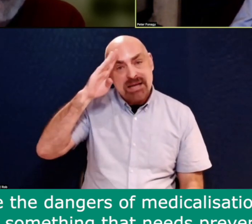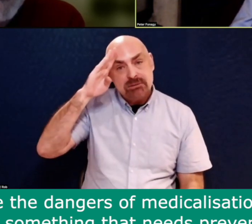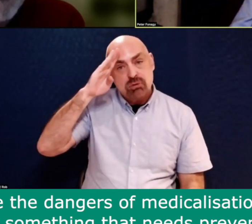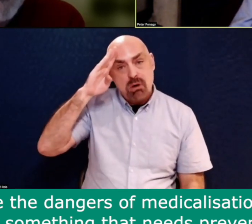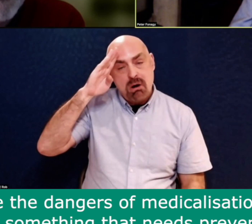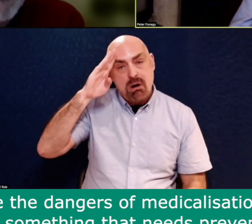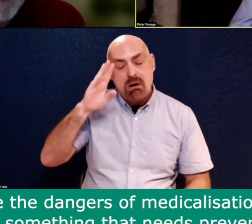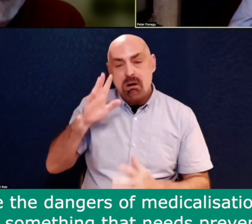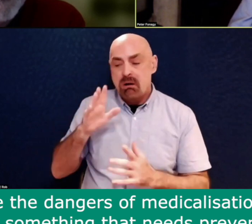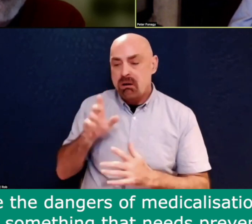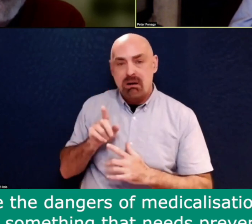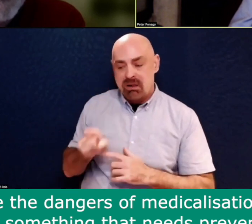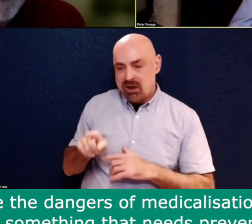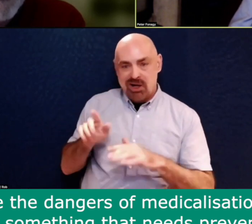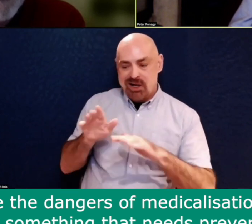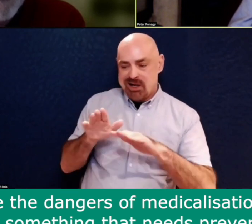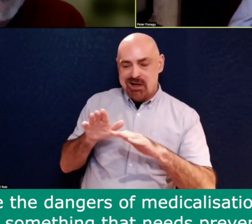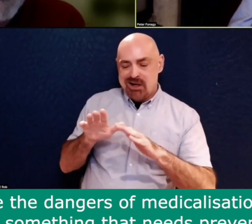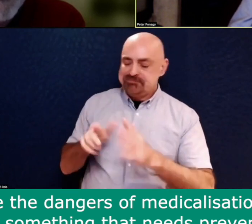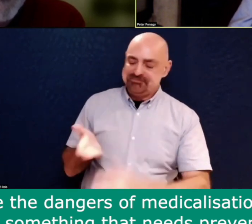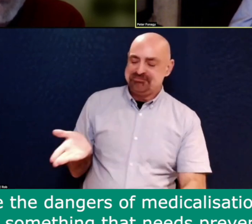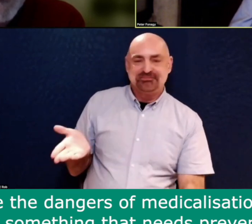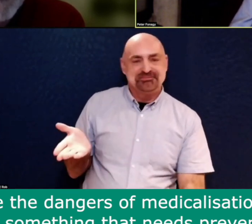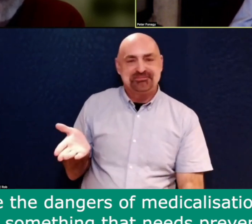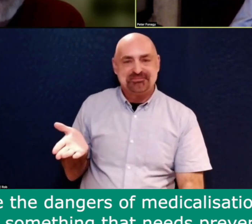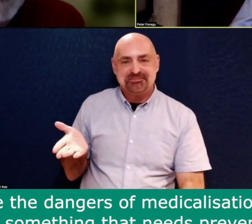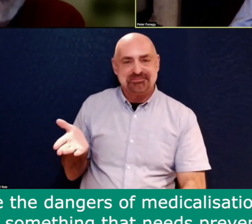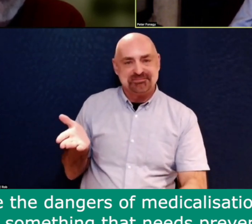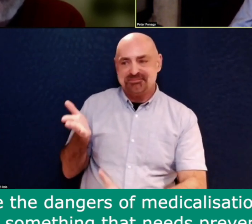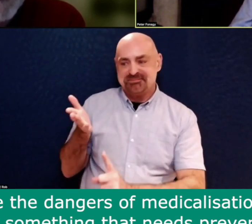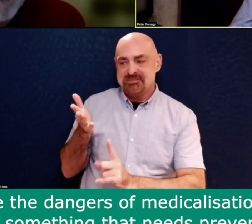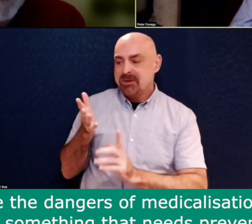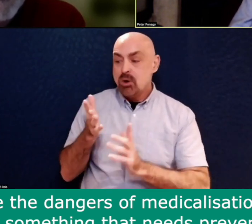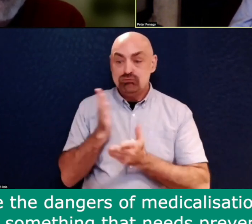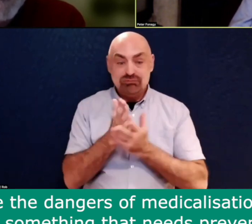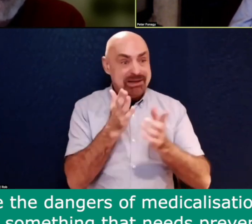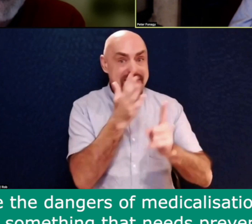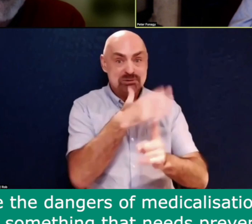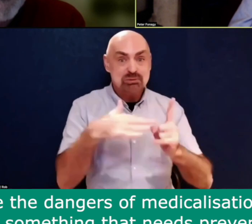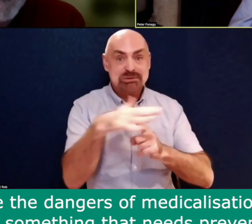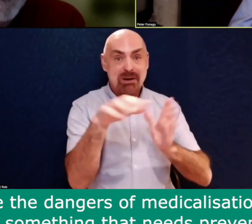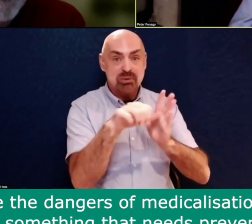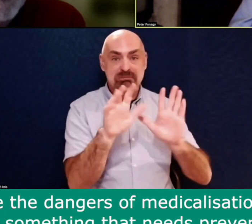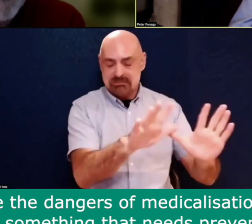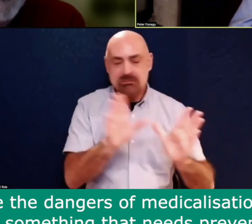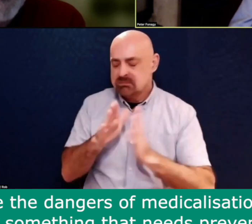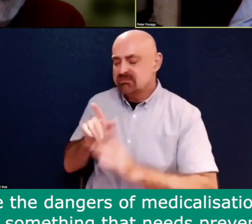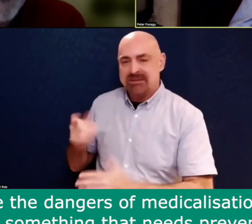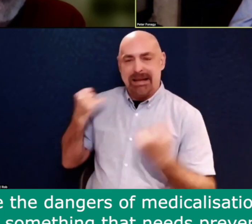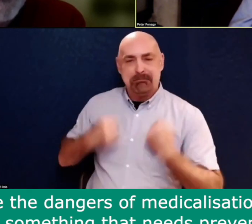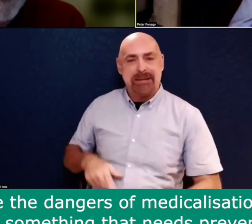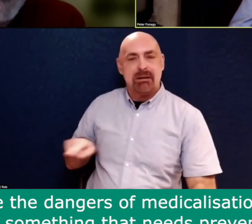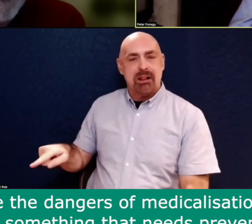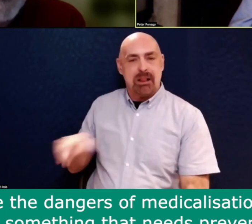medicalization, that turning problems that are existential into something that